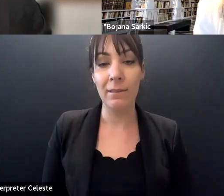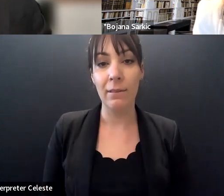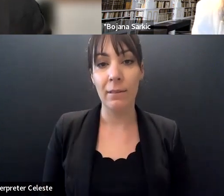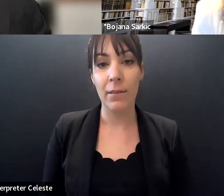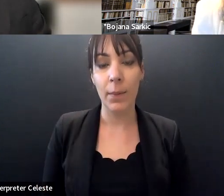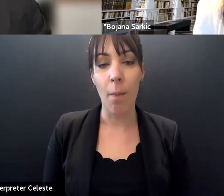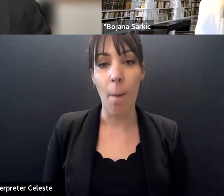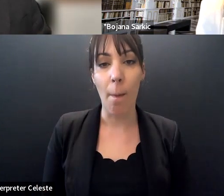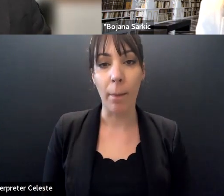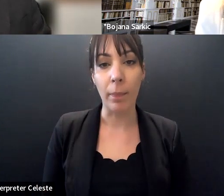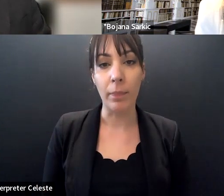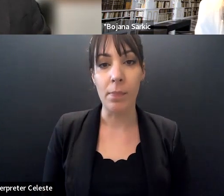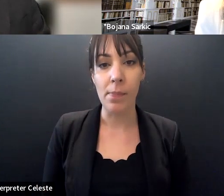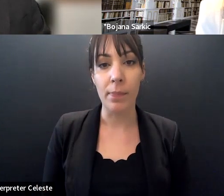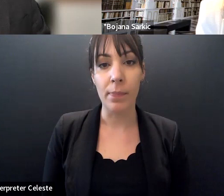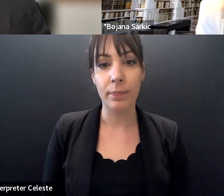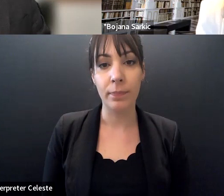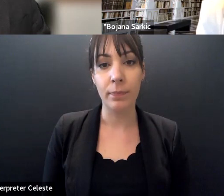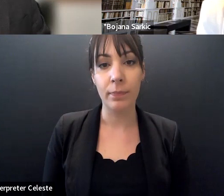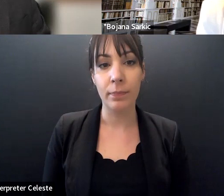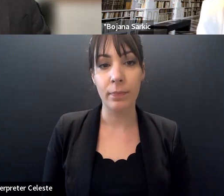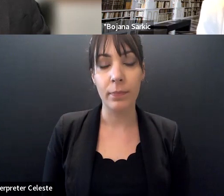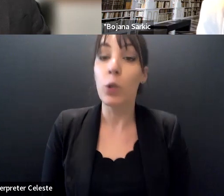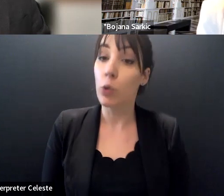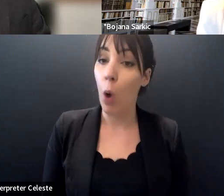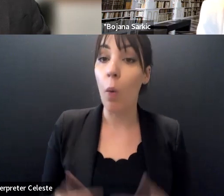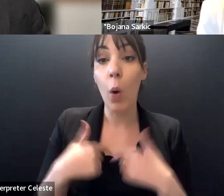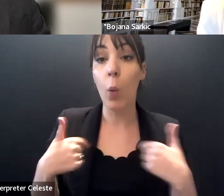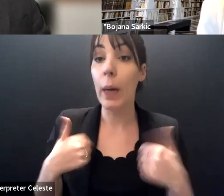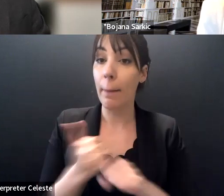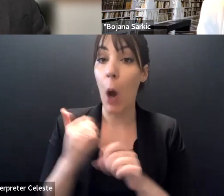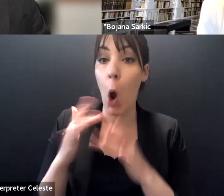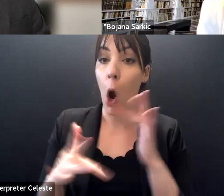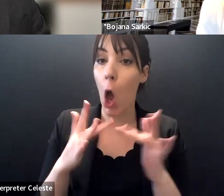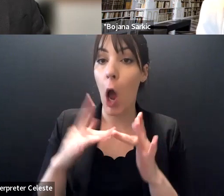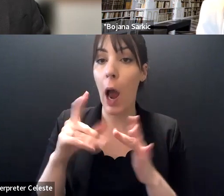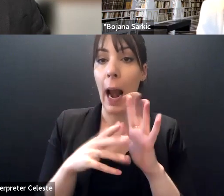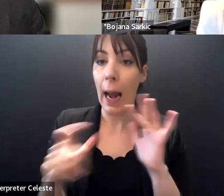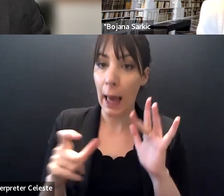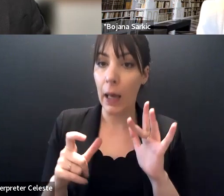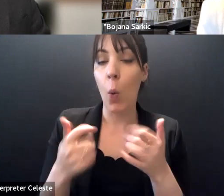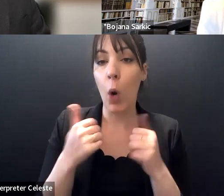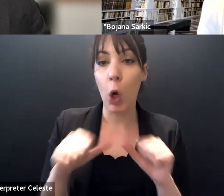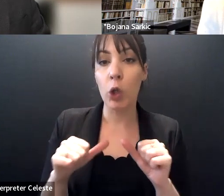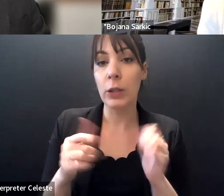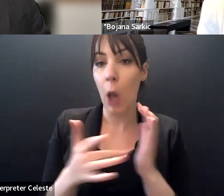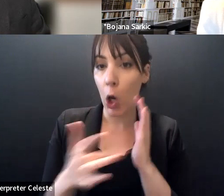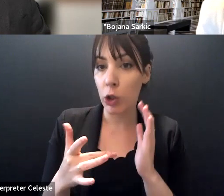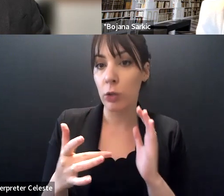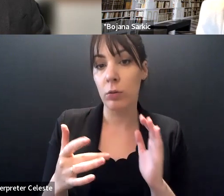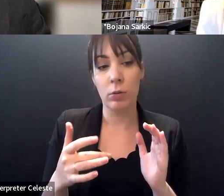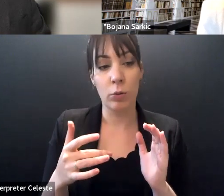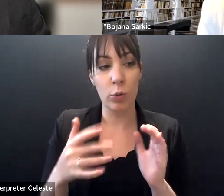were able to create simulation clinics at La Trobe, where we use technology to simulate patients for students to